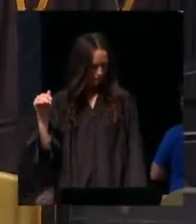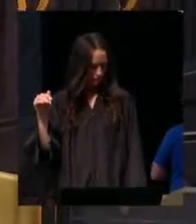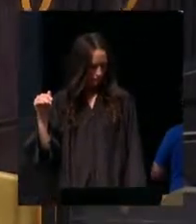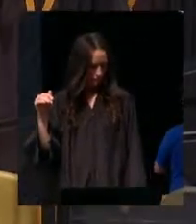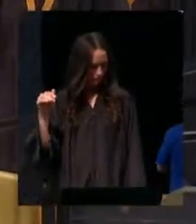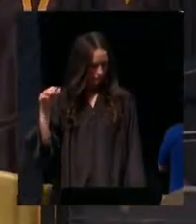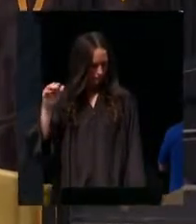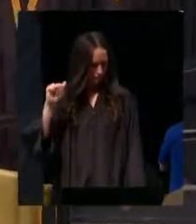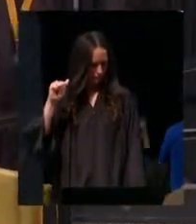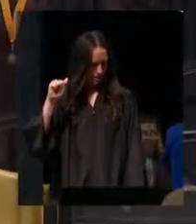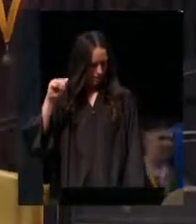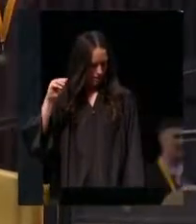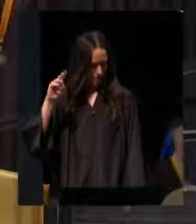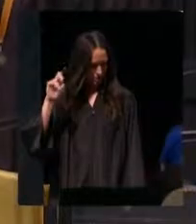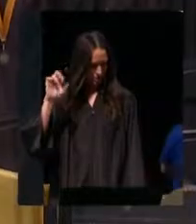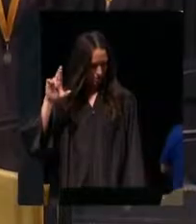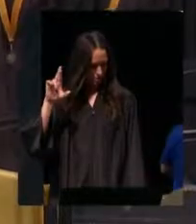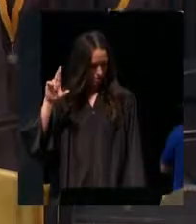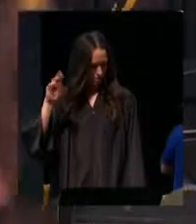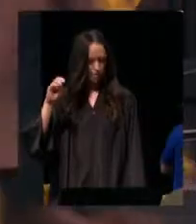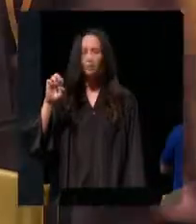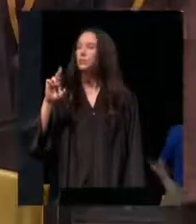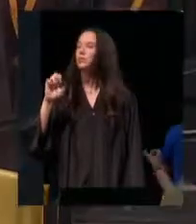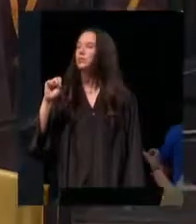Amber Merseth.